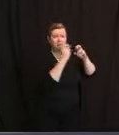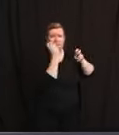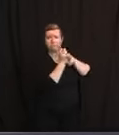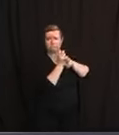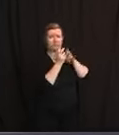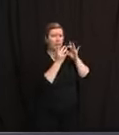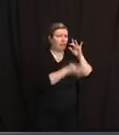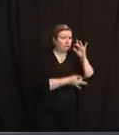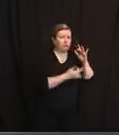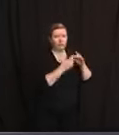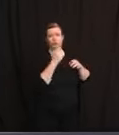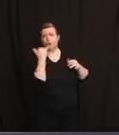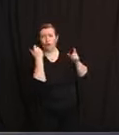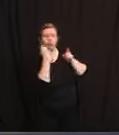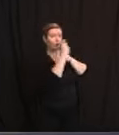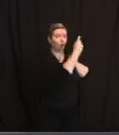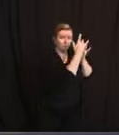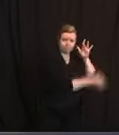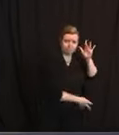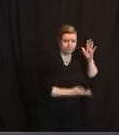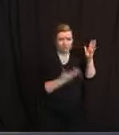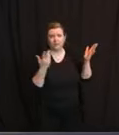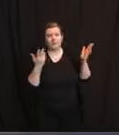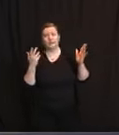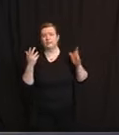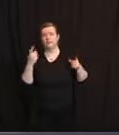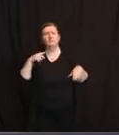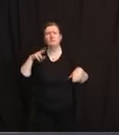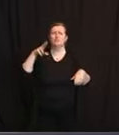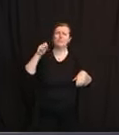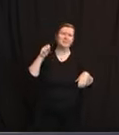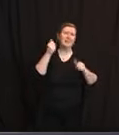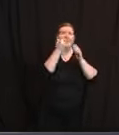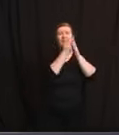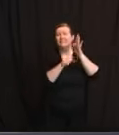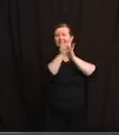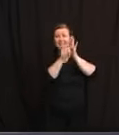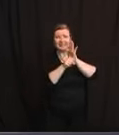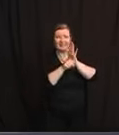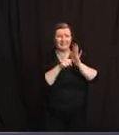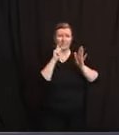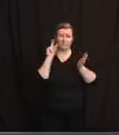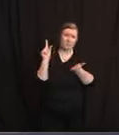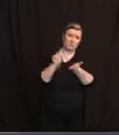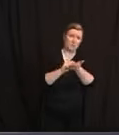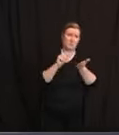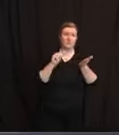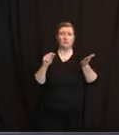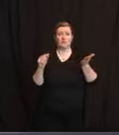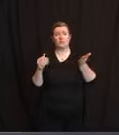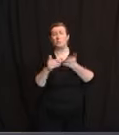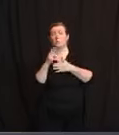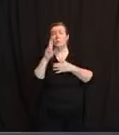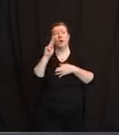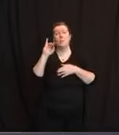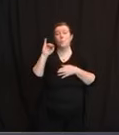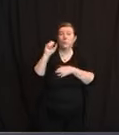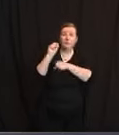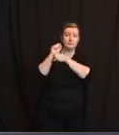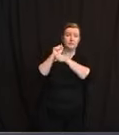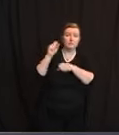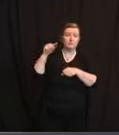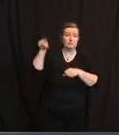day that both the U.S. and each of the states announced the new unemployment claims, and we thought it was a good time to ask the Commissioner to